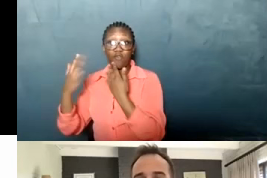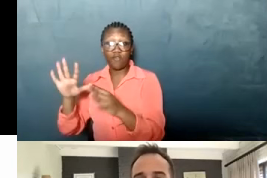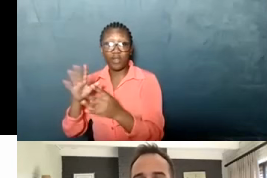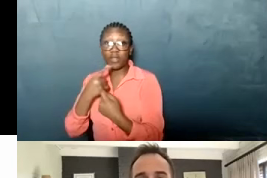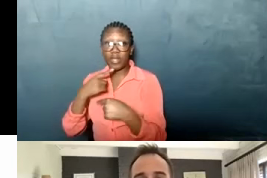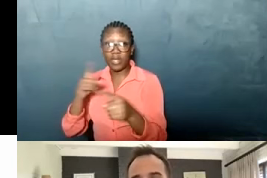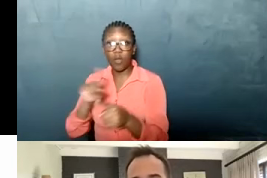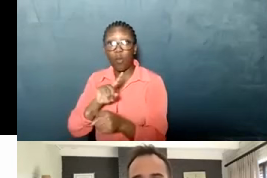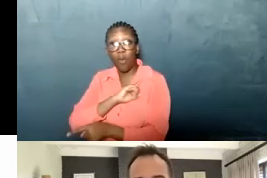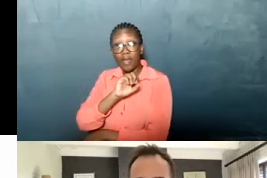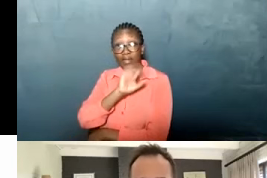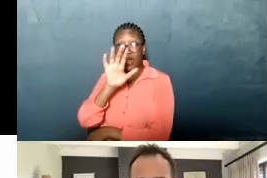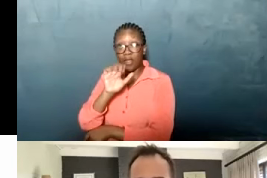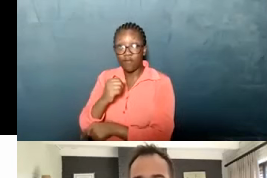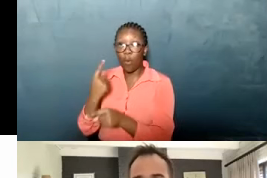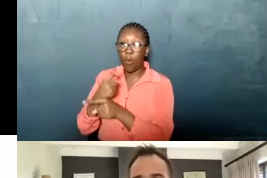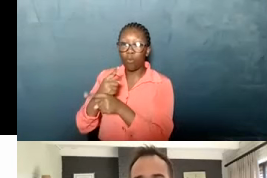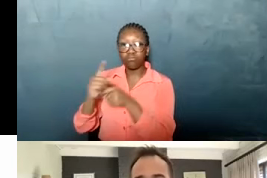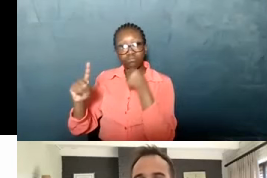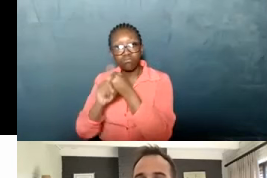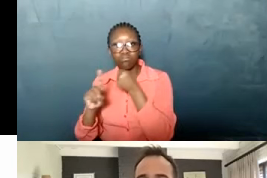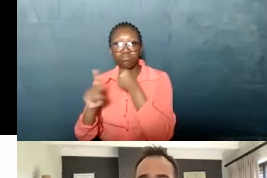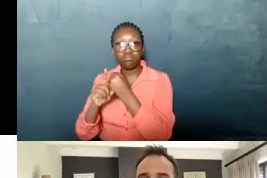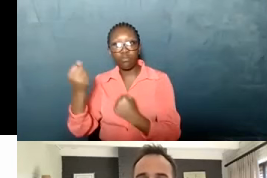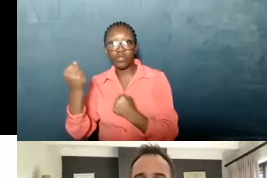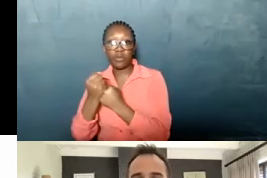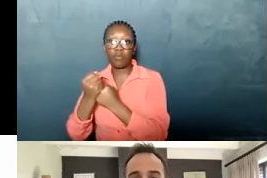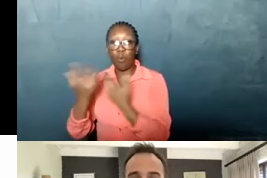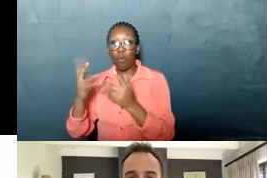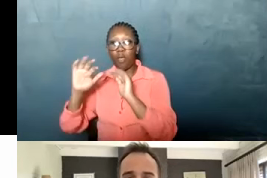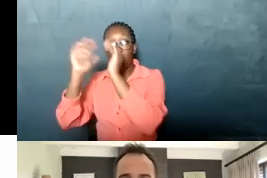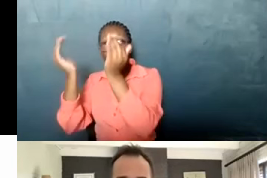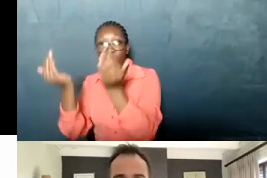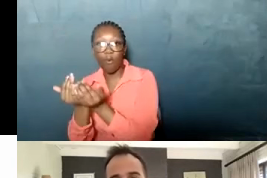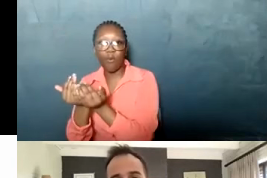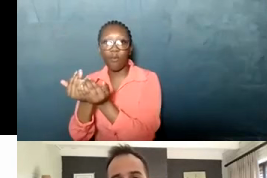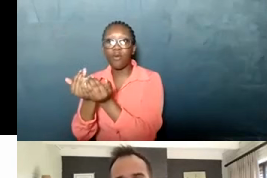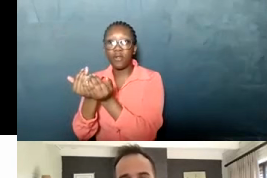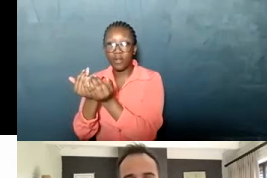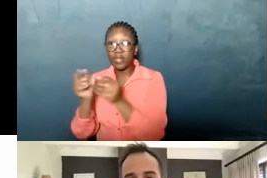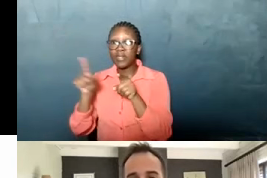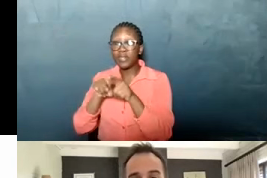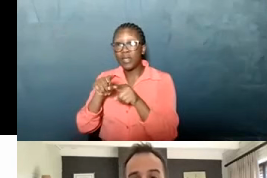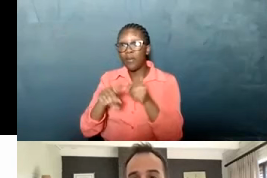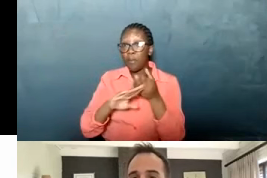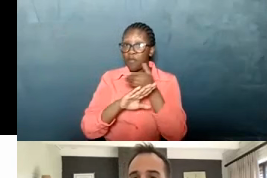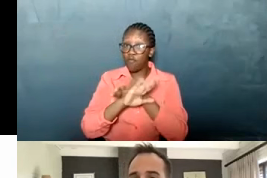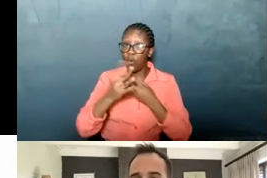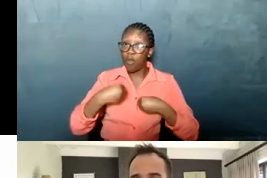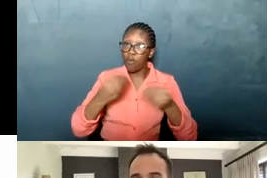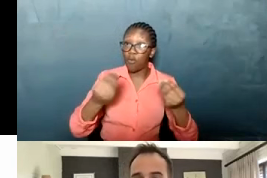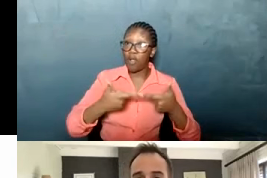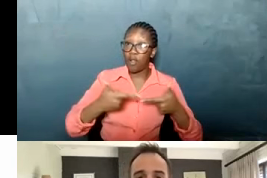of supporting hearing on the global front. In the build up to the release of this World Report, South Africa served